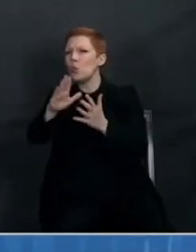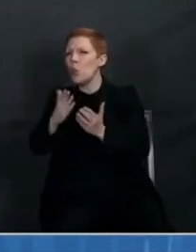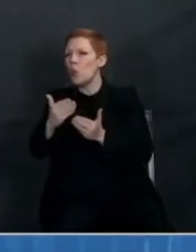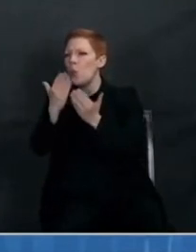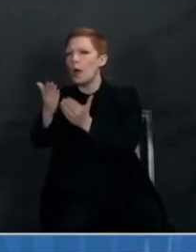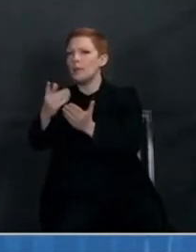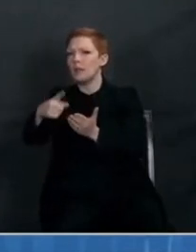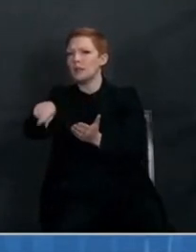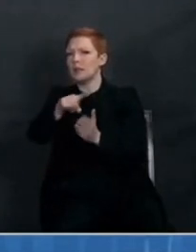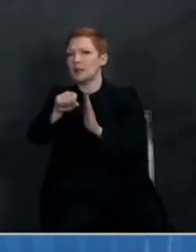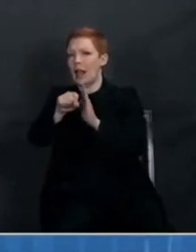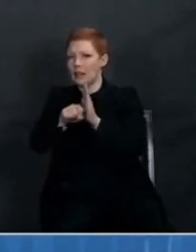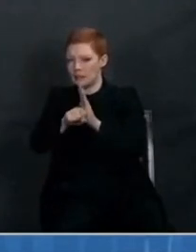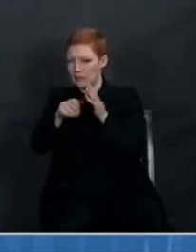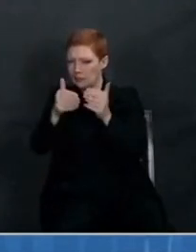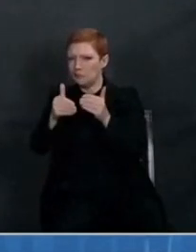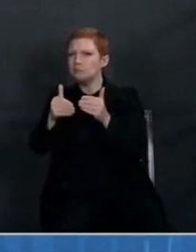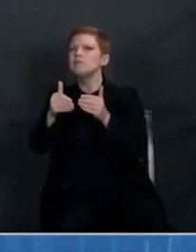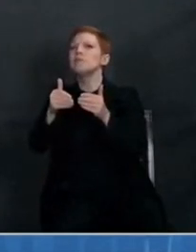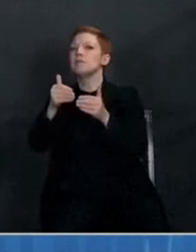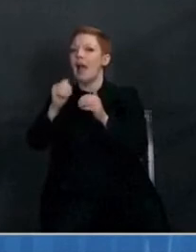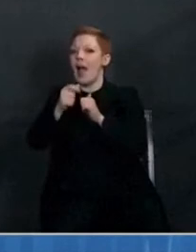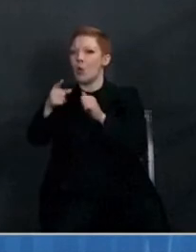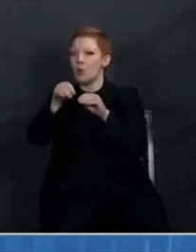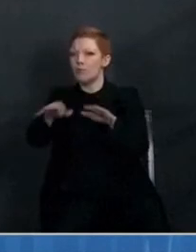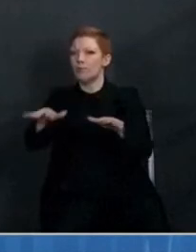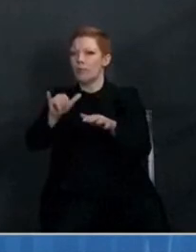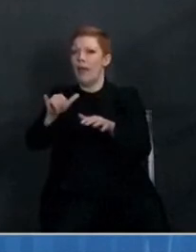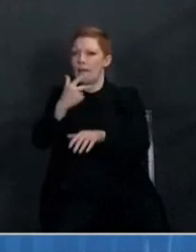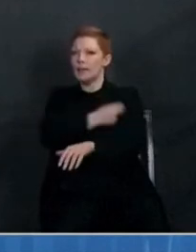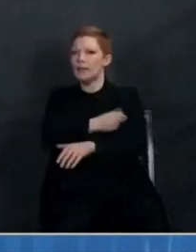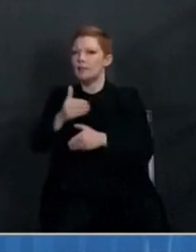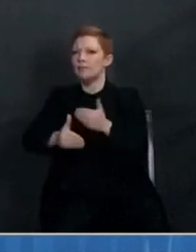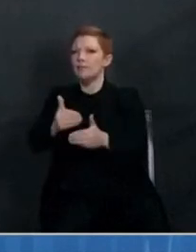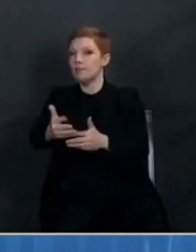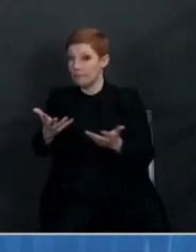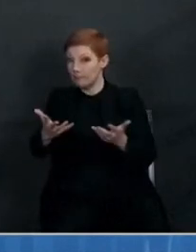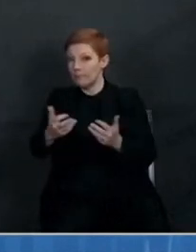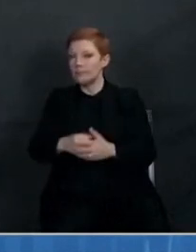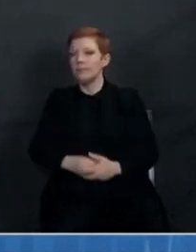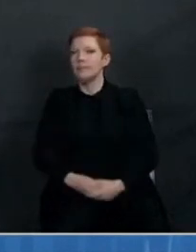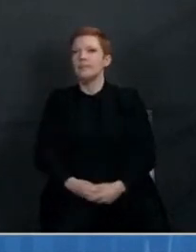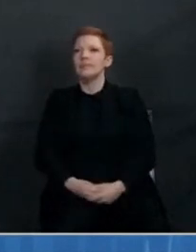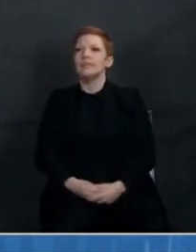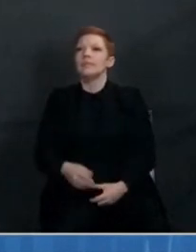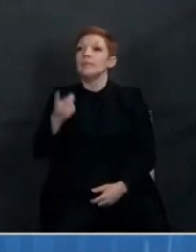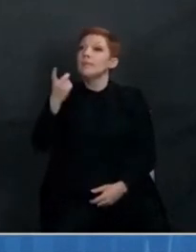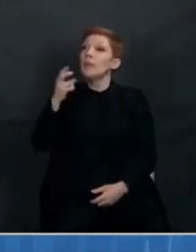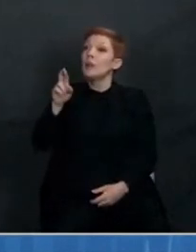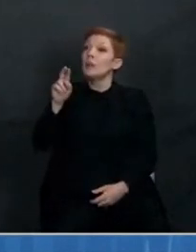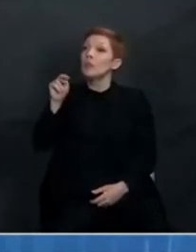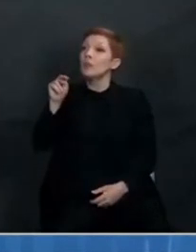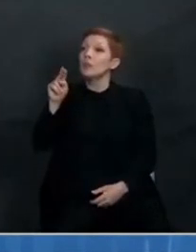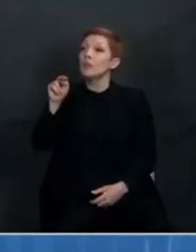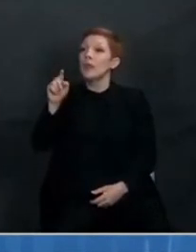improve racial equity and how the vaccine is distributed? Thank you. Thank you. Dr. Nunez-Smith?